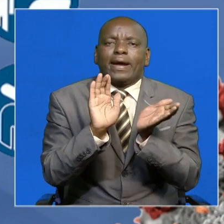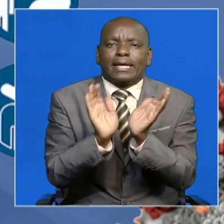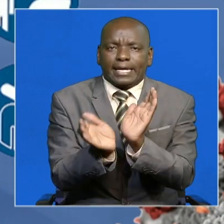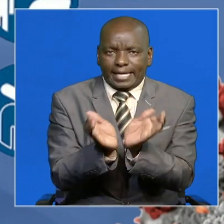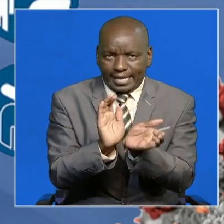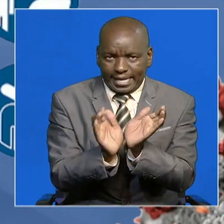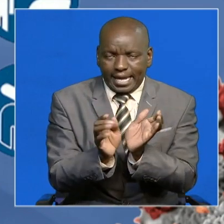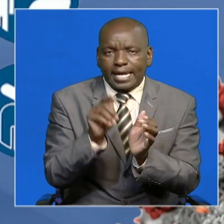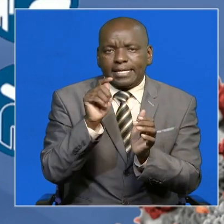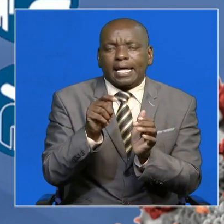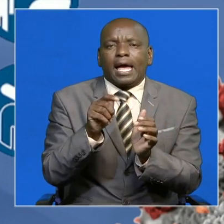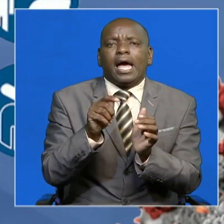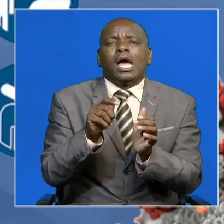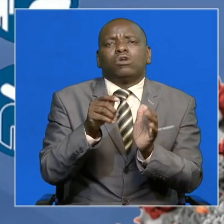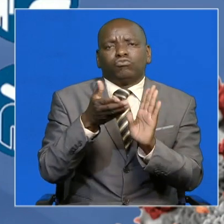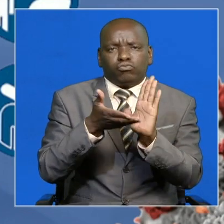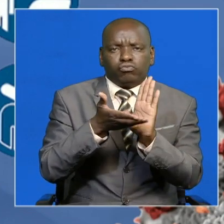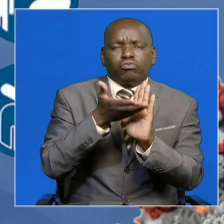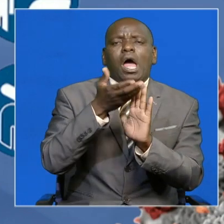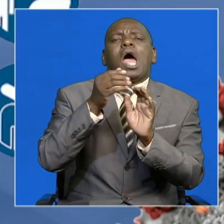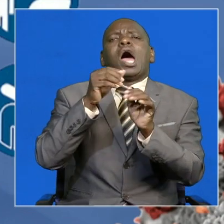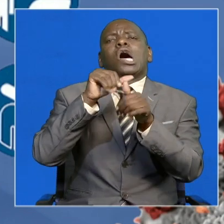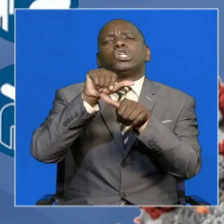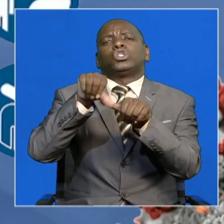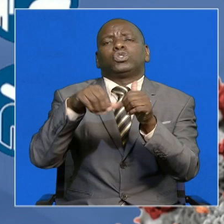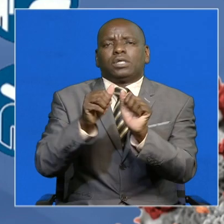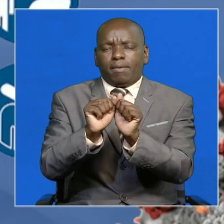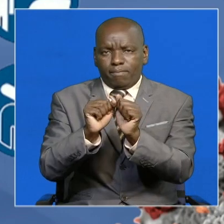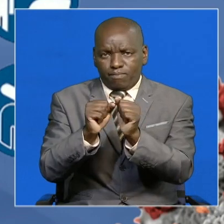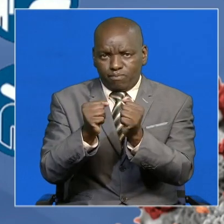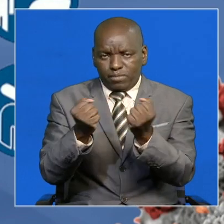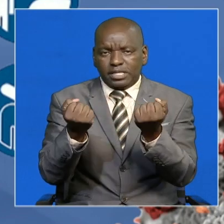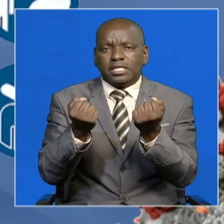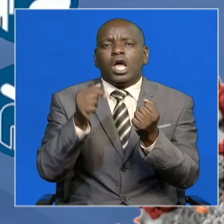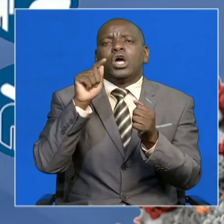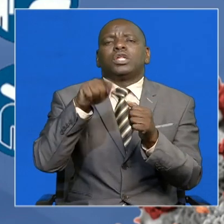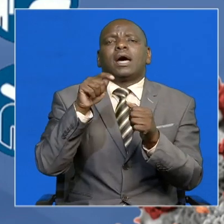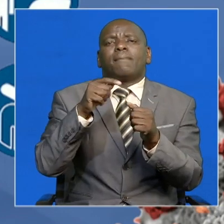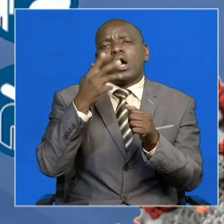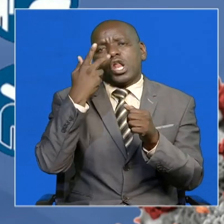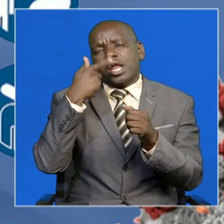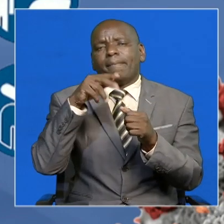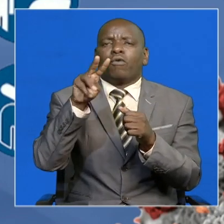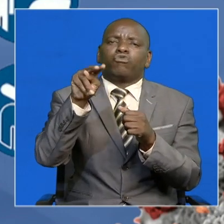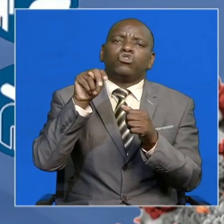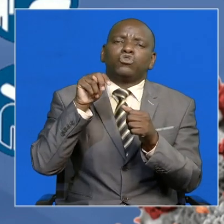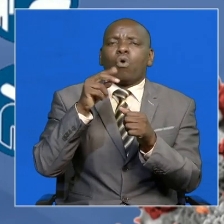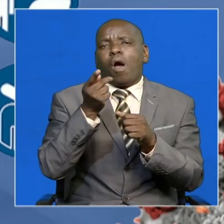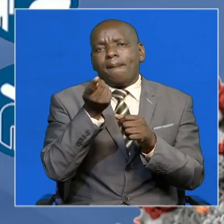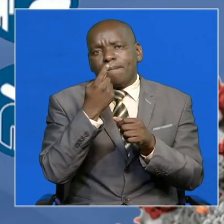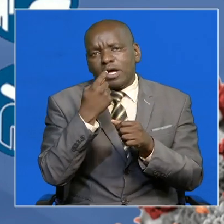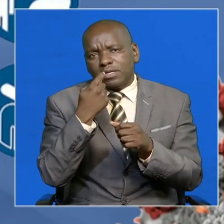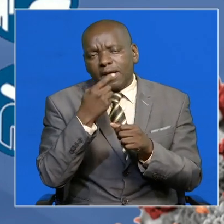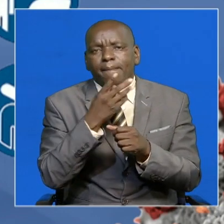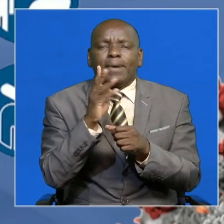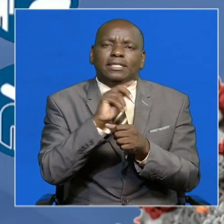This fueled the social media promotion of the use of a number of new medicines,